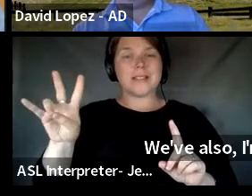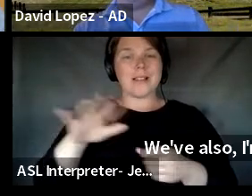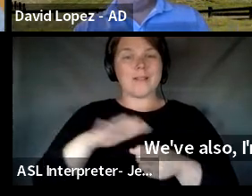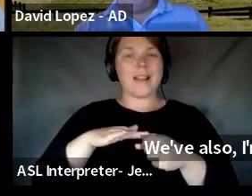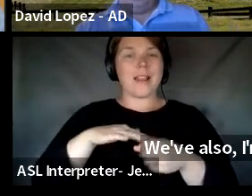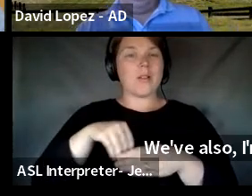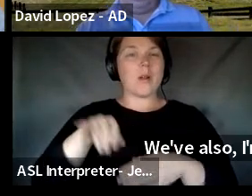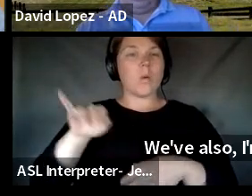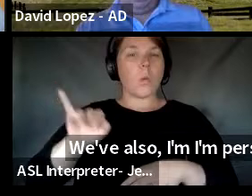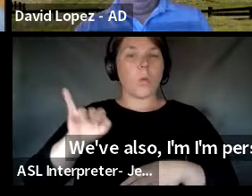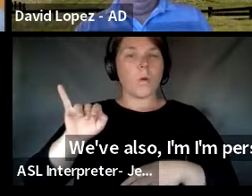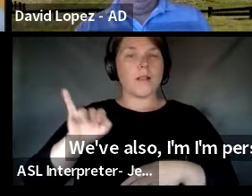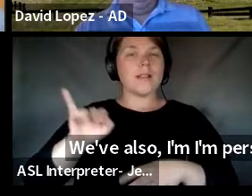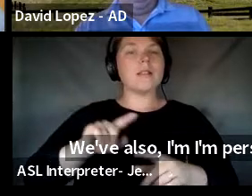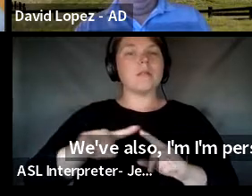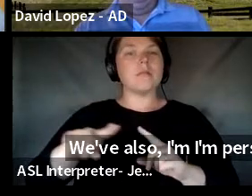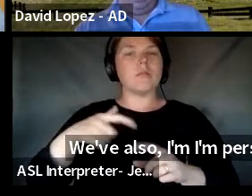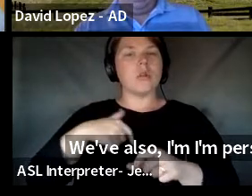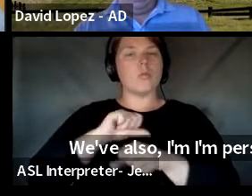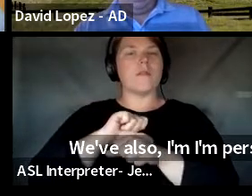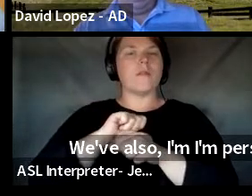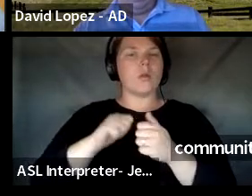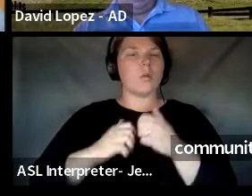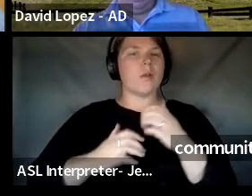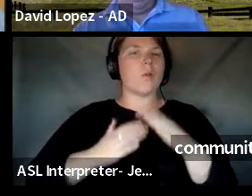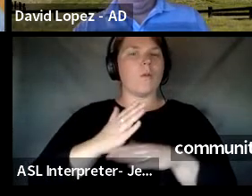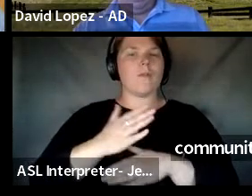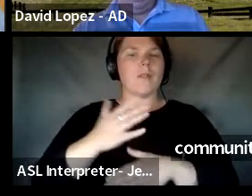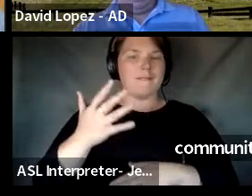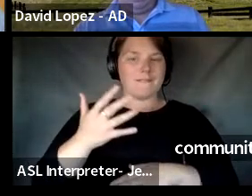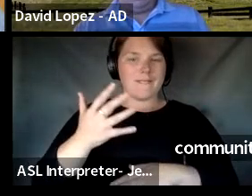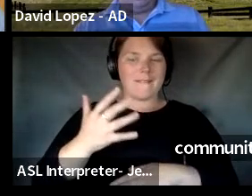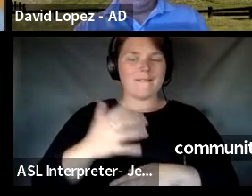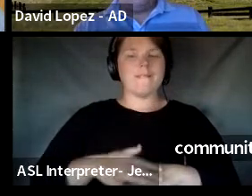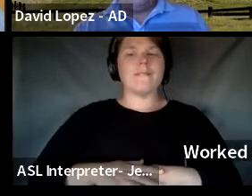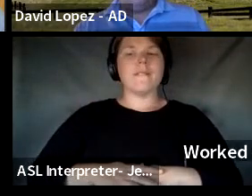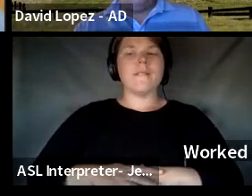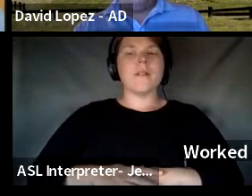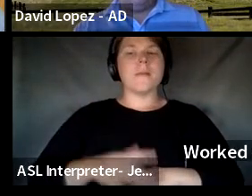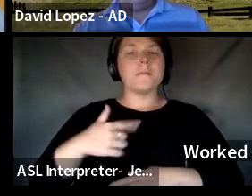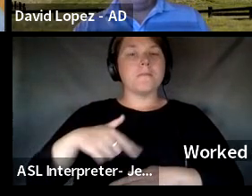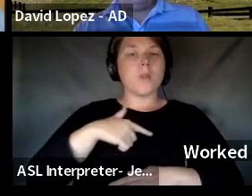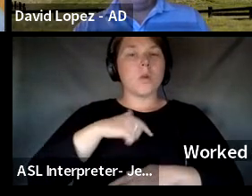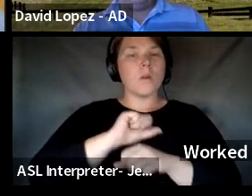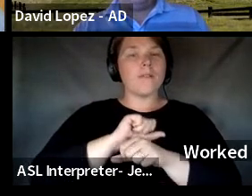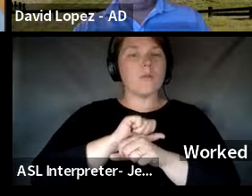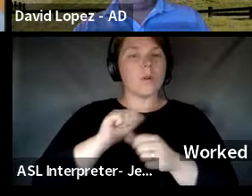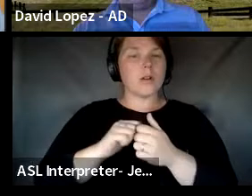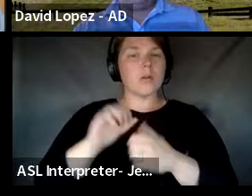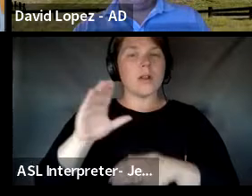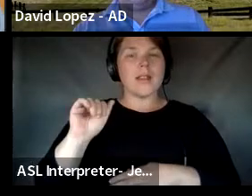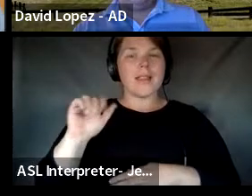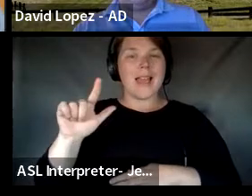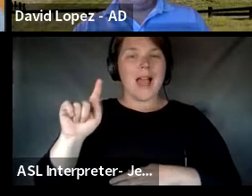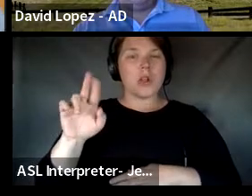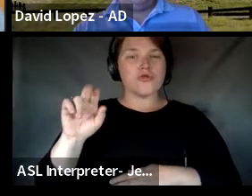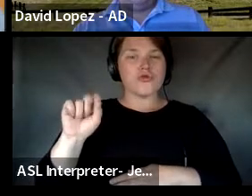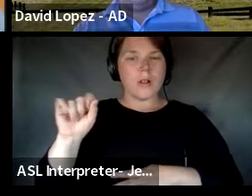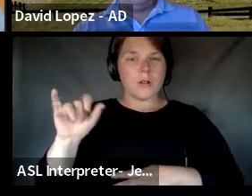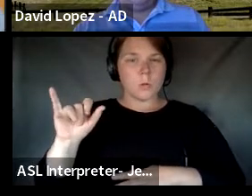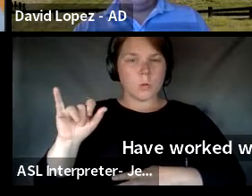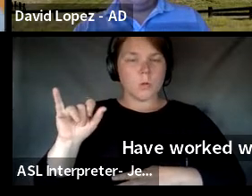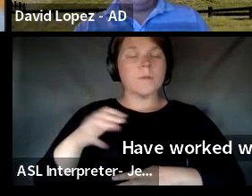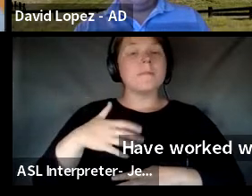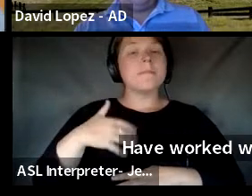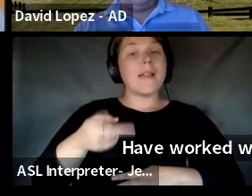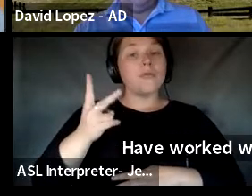we've worked with over 5, and we have worked with Caltrans as well. And there's really 2 routes to doing tree